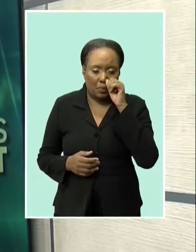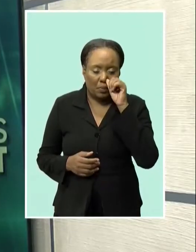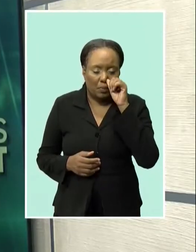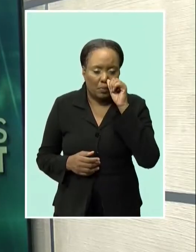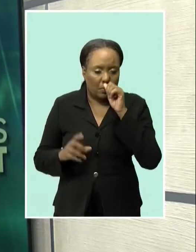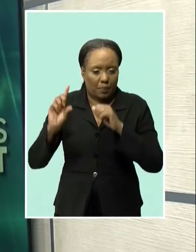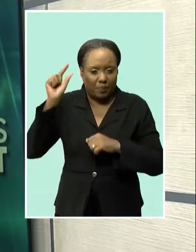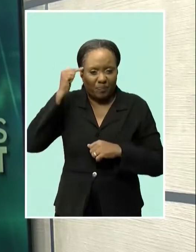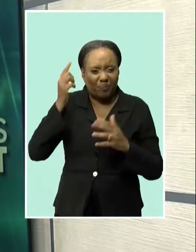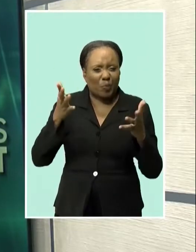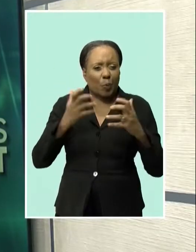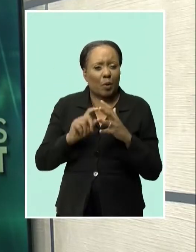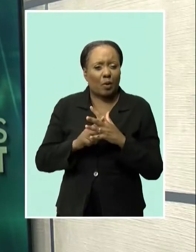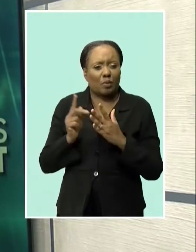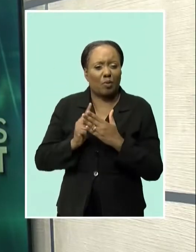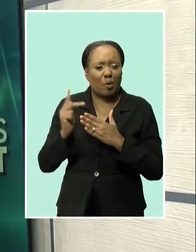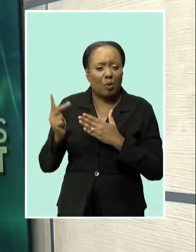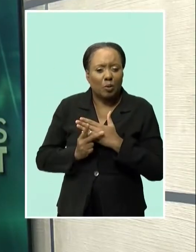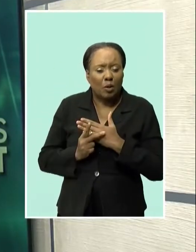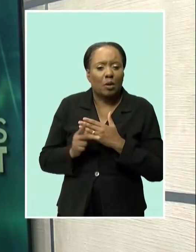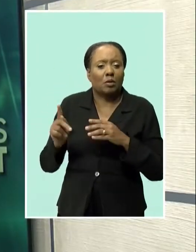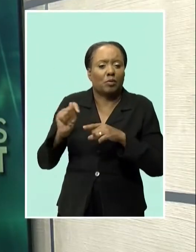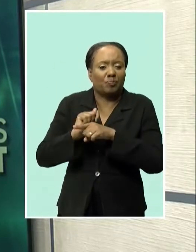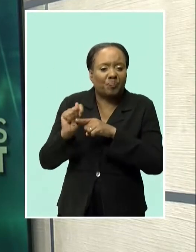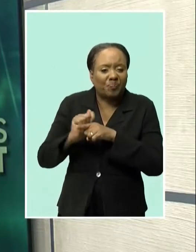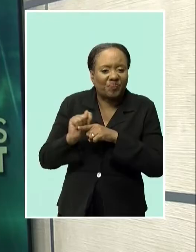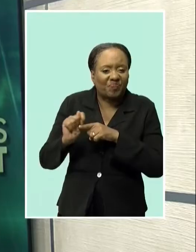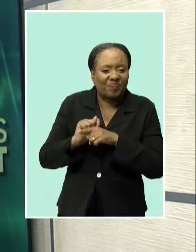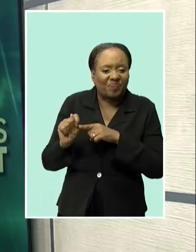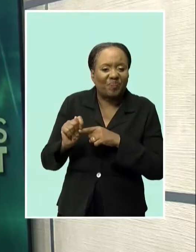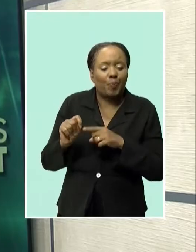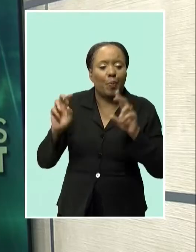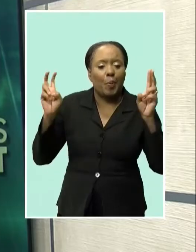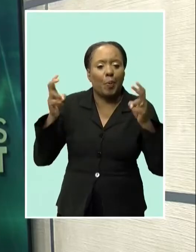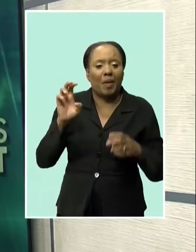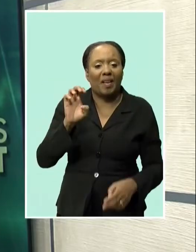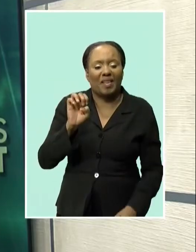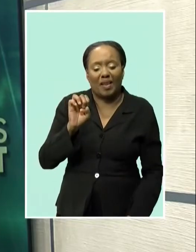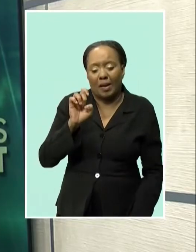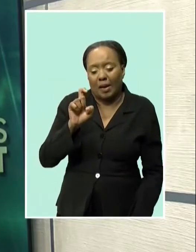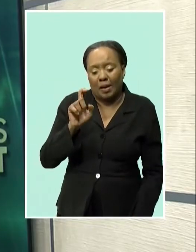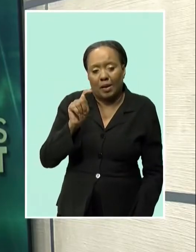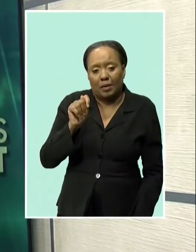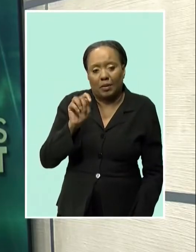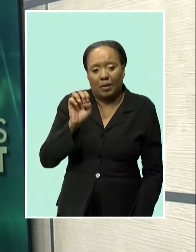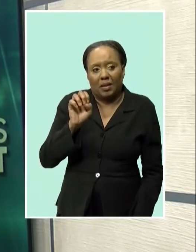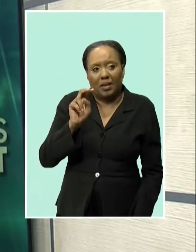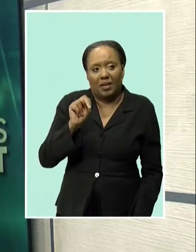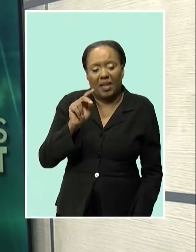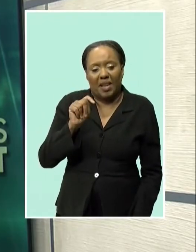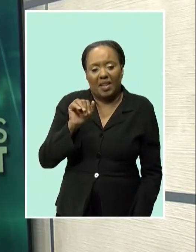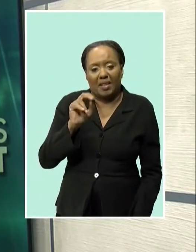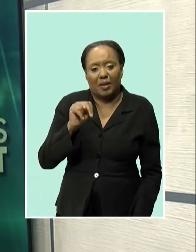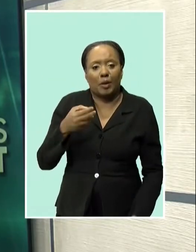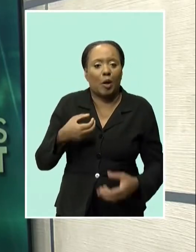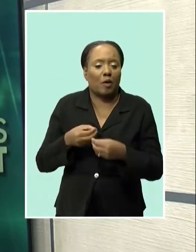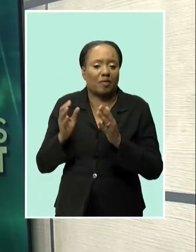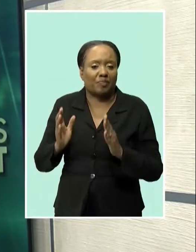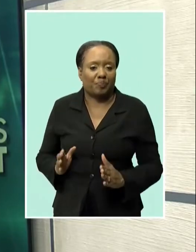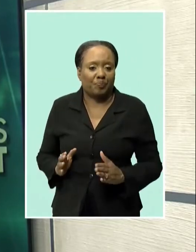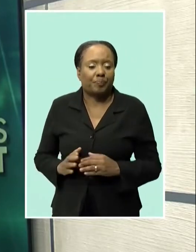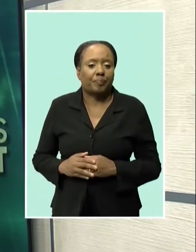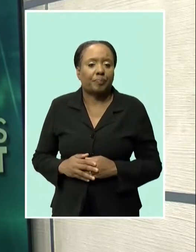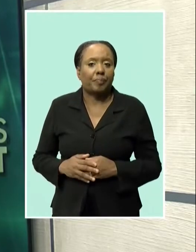Government is embarking on a program to attract and train extension officers. The revelation came from Minister of Agriculture, Food and